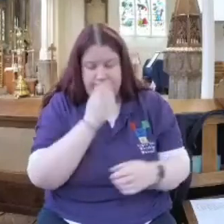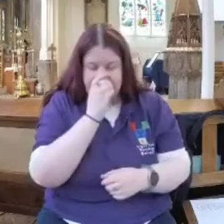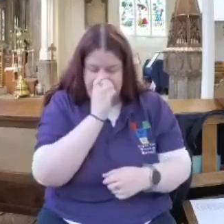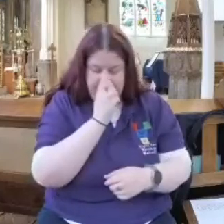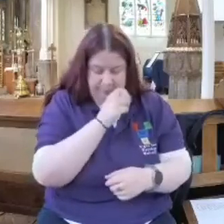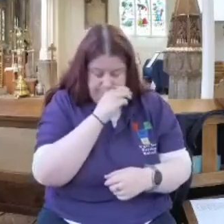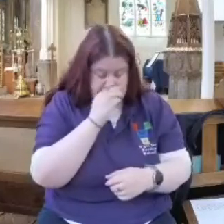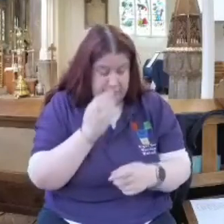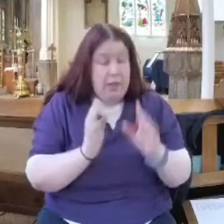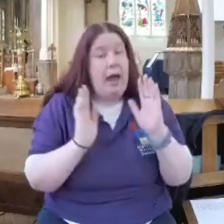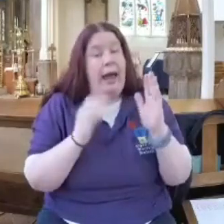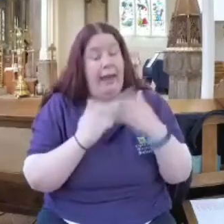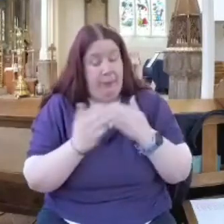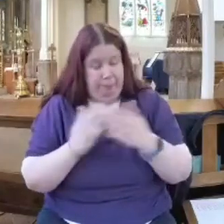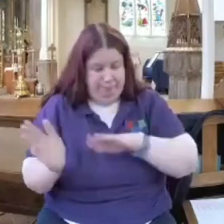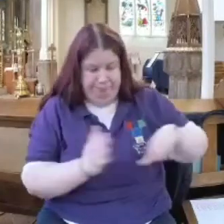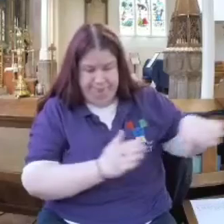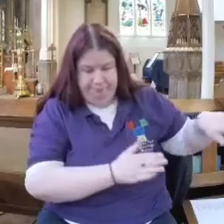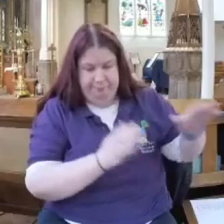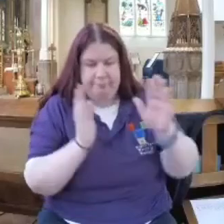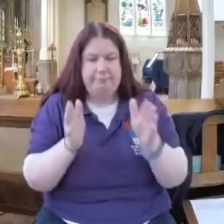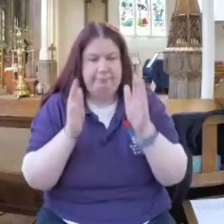Anyway, let's get back on track.